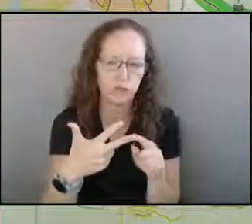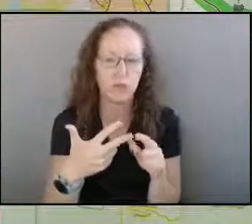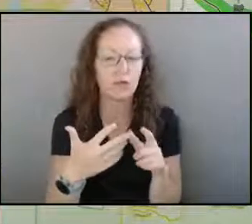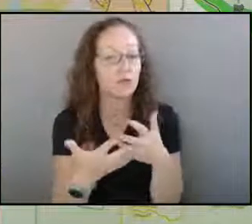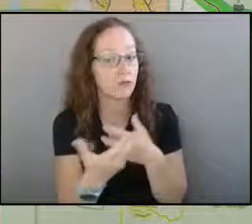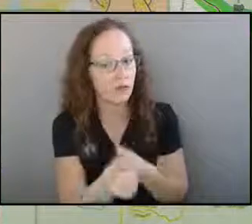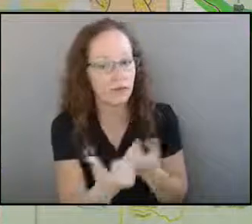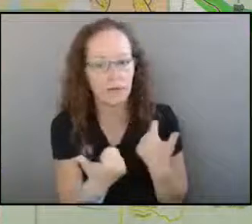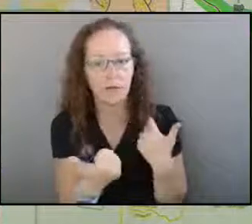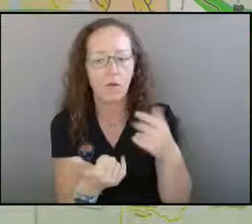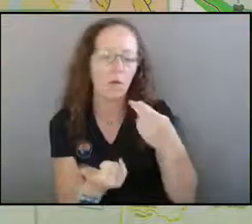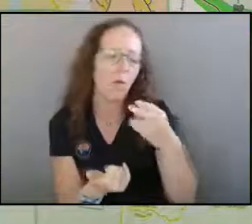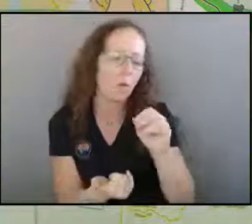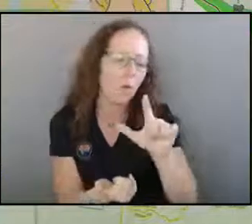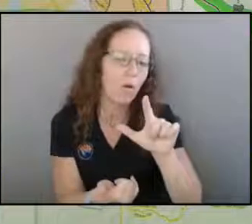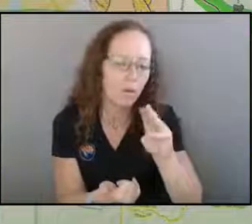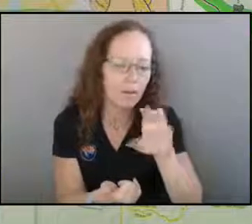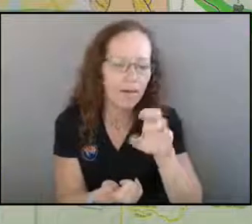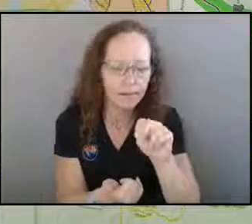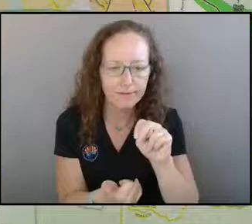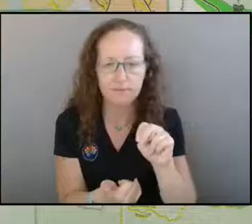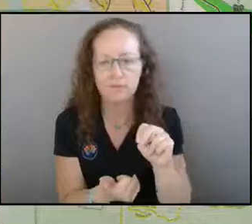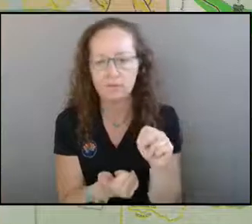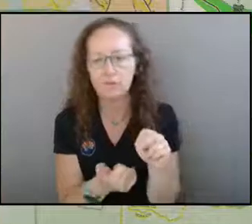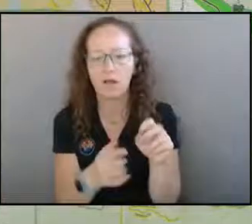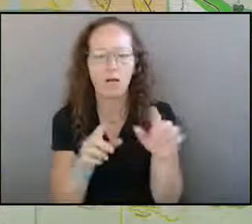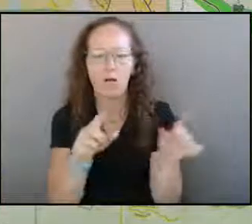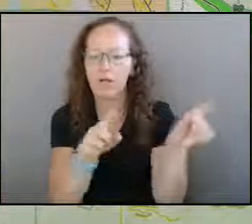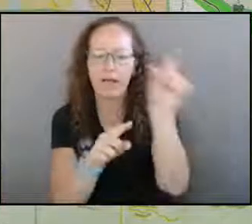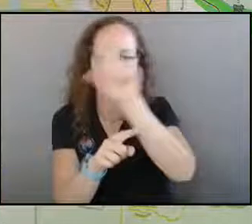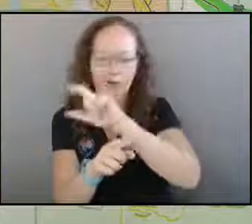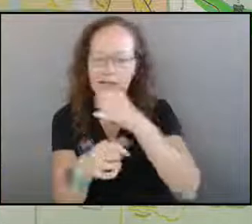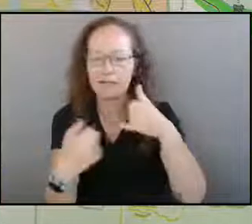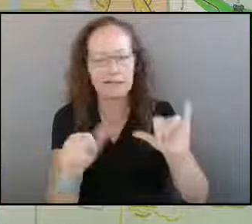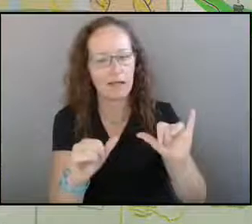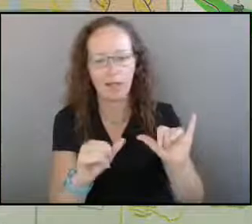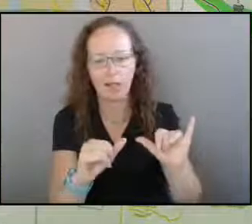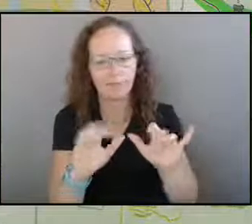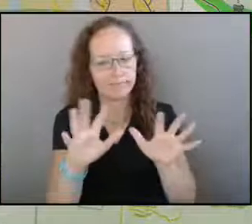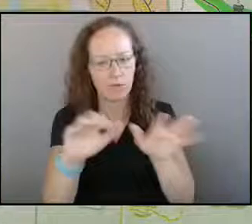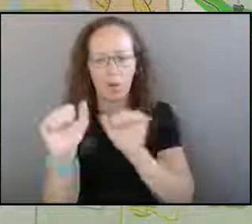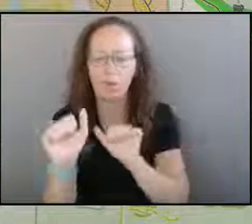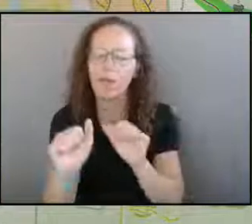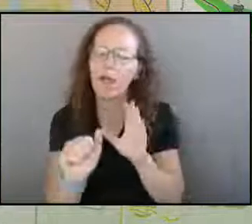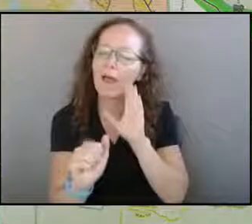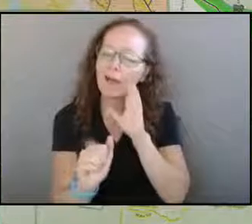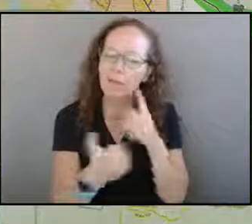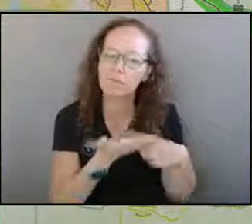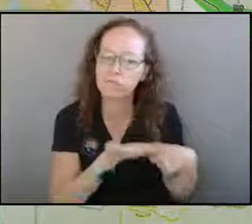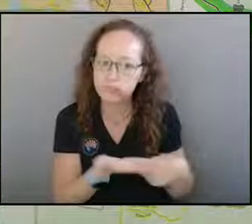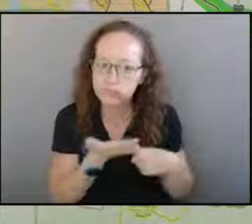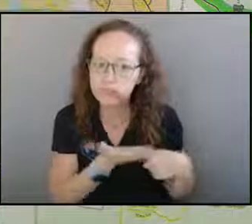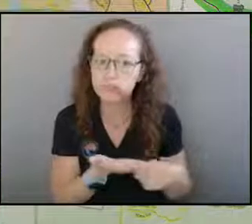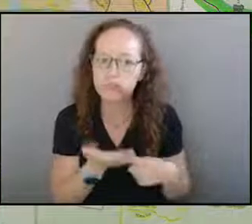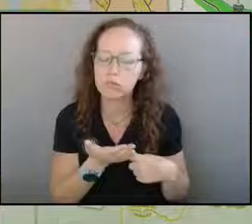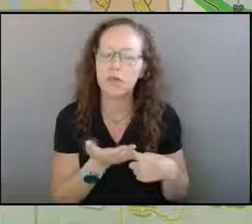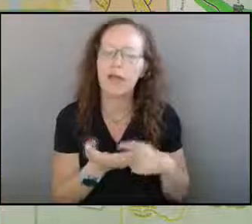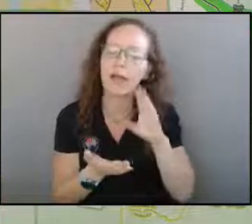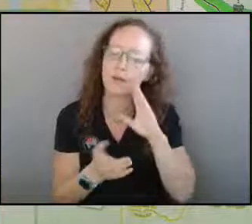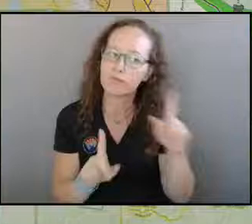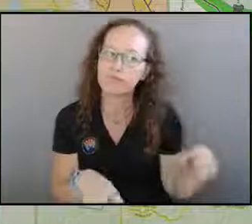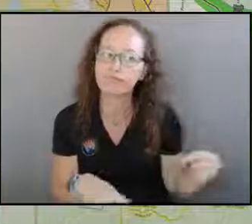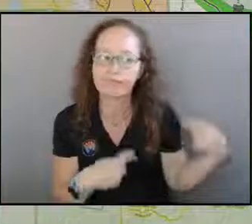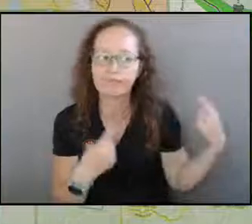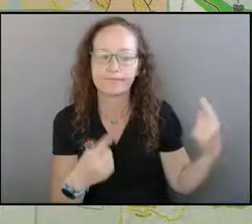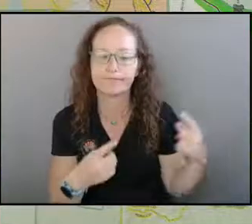areas and getting you guys back into your homes where, I understand we've been out for a long period of